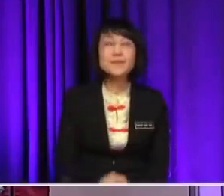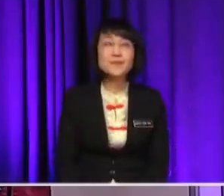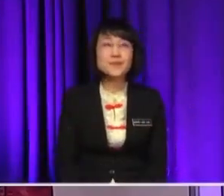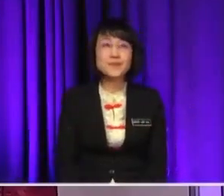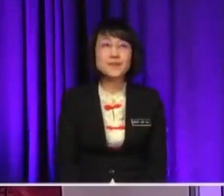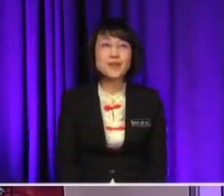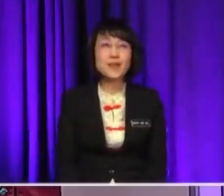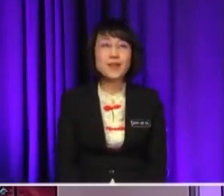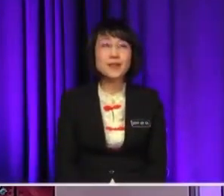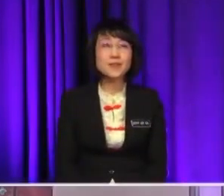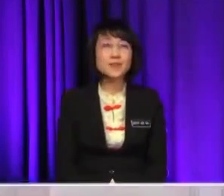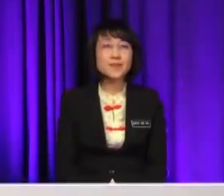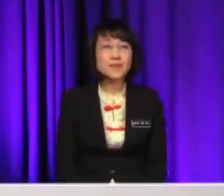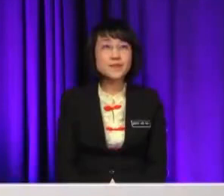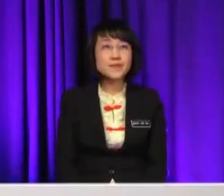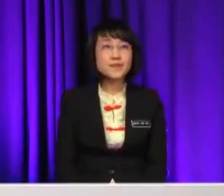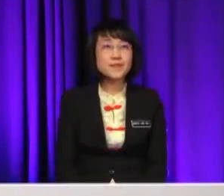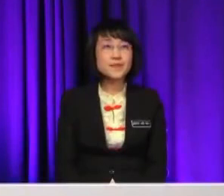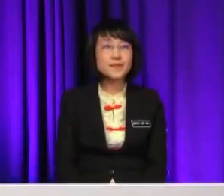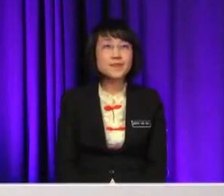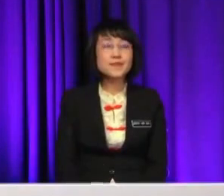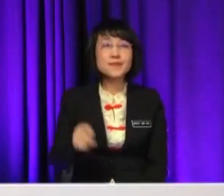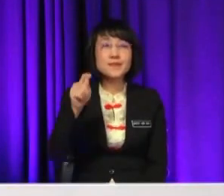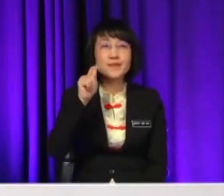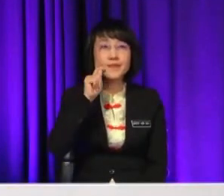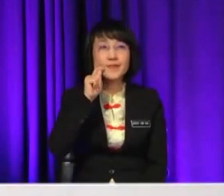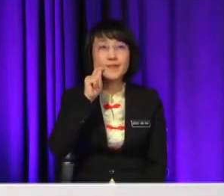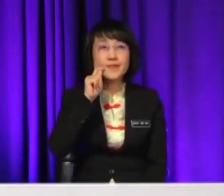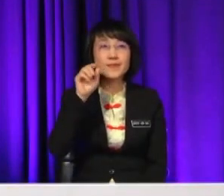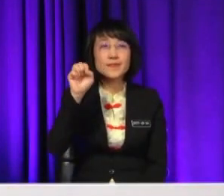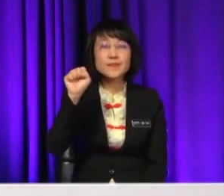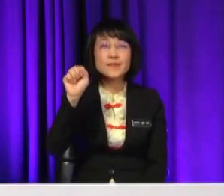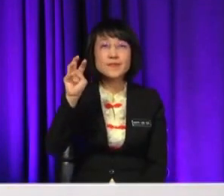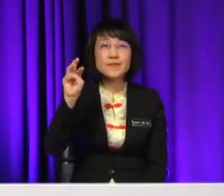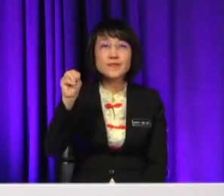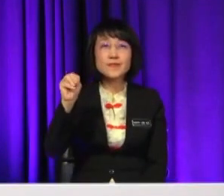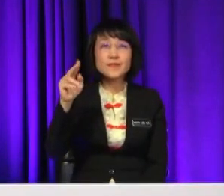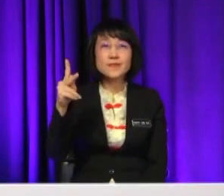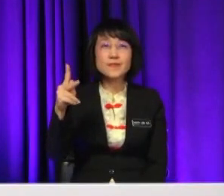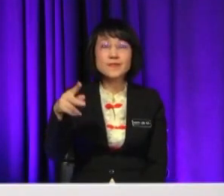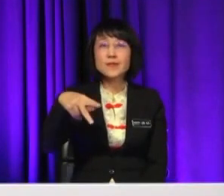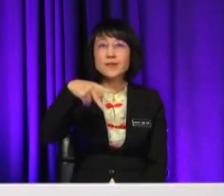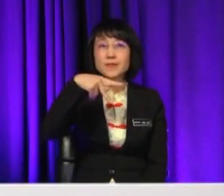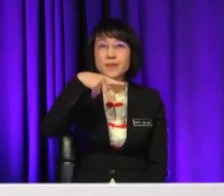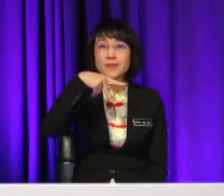are from my school. We have Ting from SMK Putri, Aisha Safia.